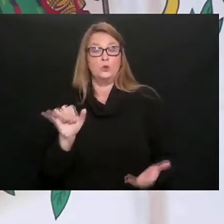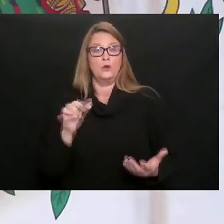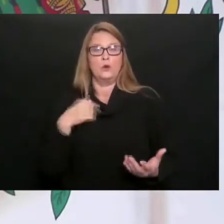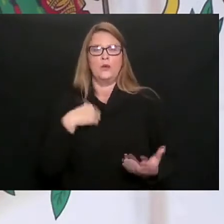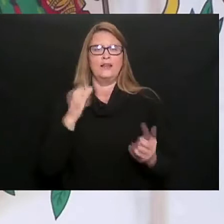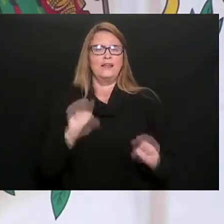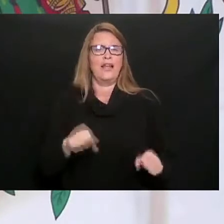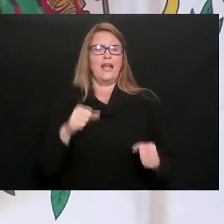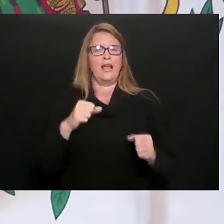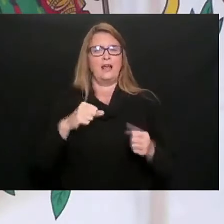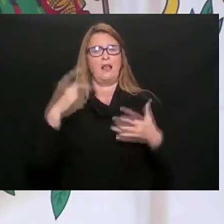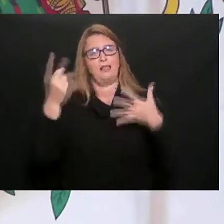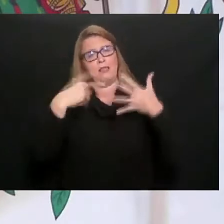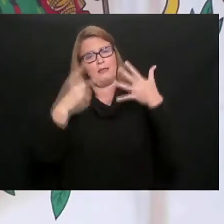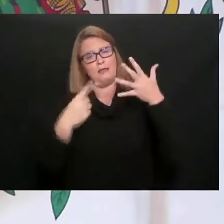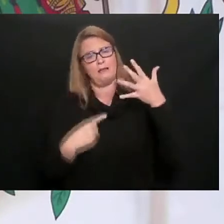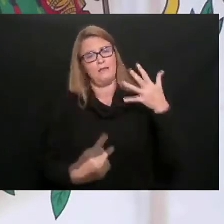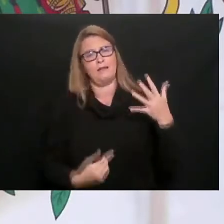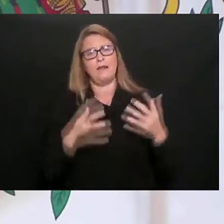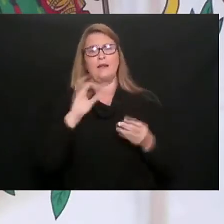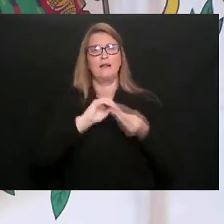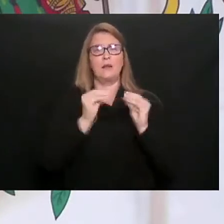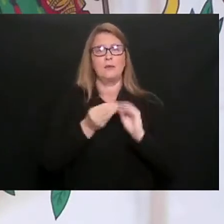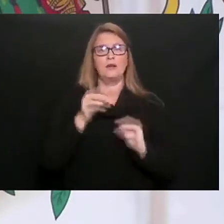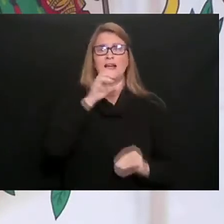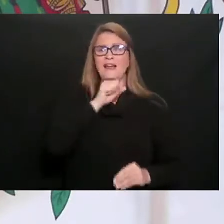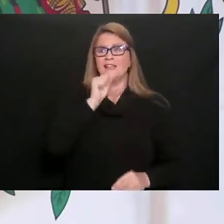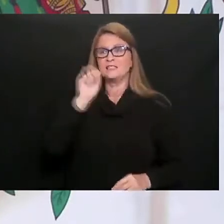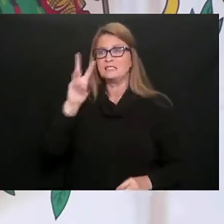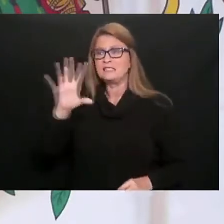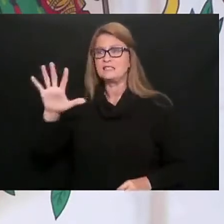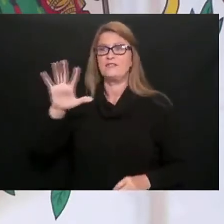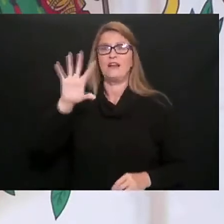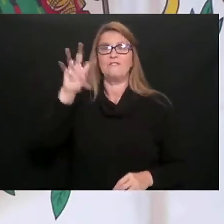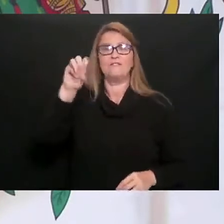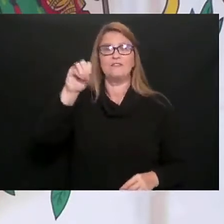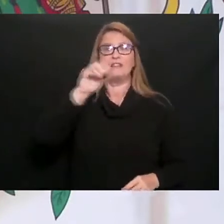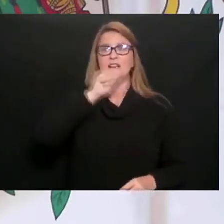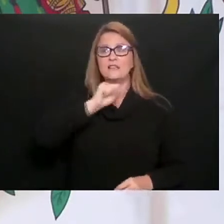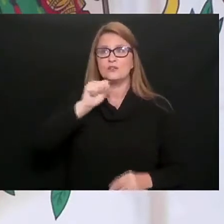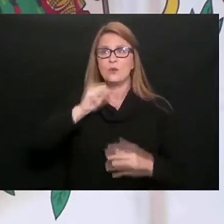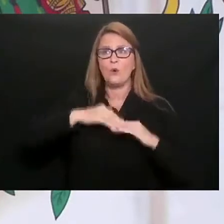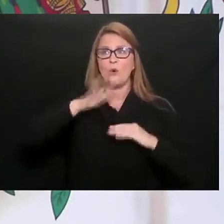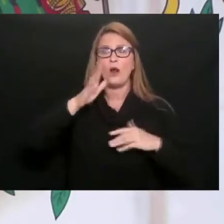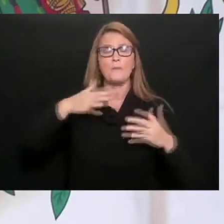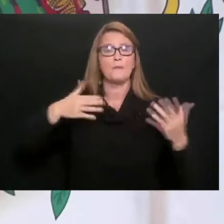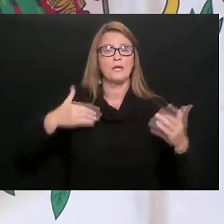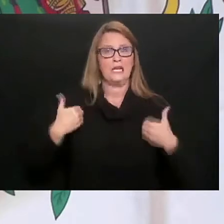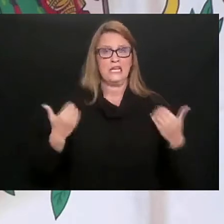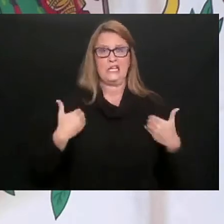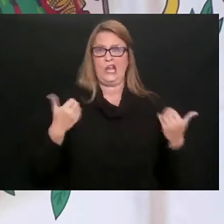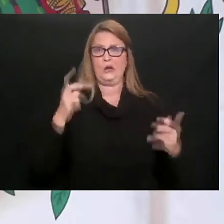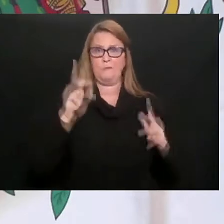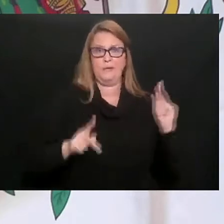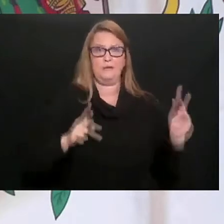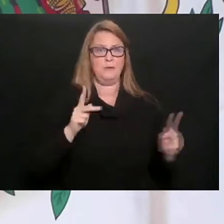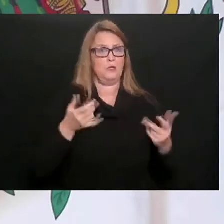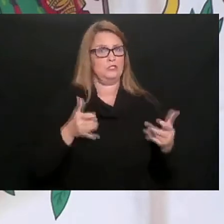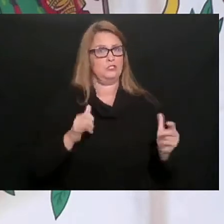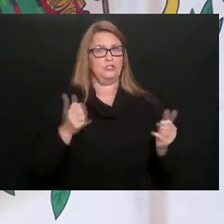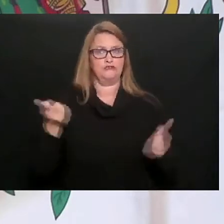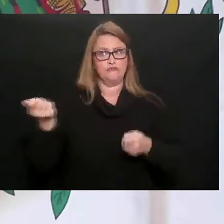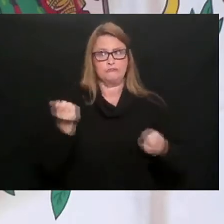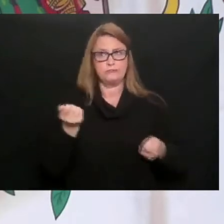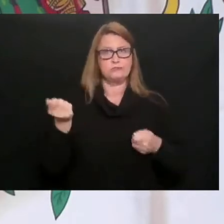numbers, and really and truly the 65 and older or the 50 and older have really responded. The younger people, we're still trying to get them across the finish